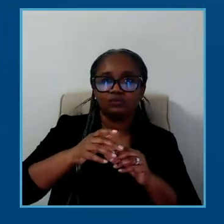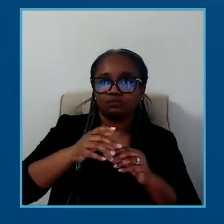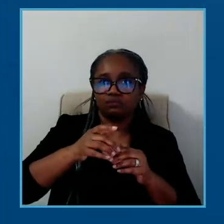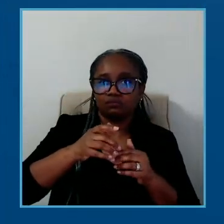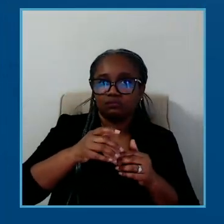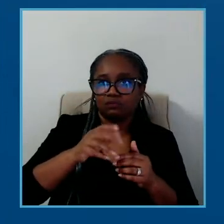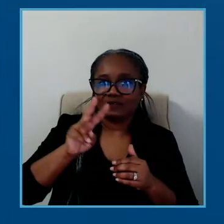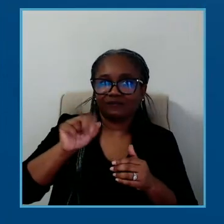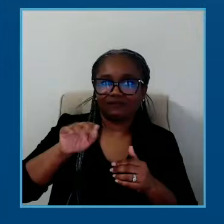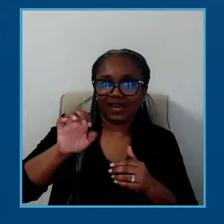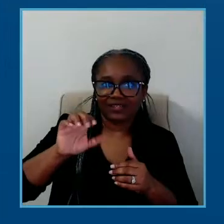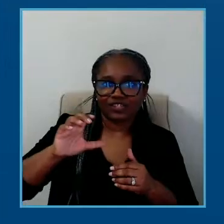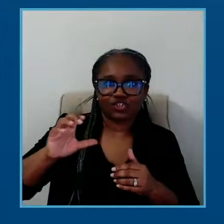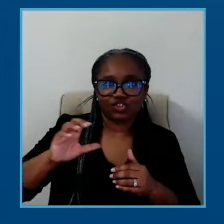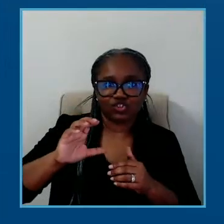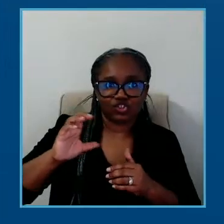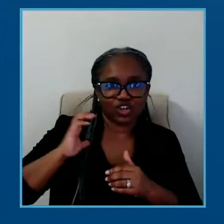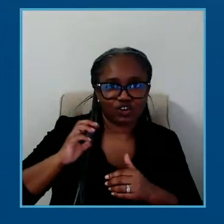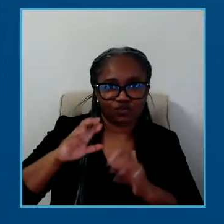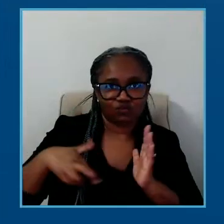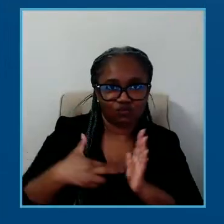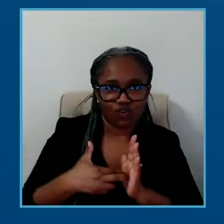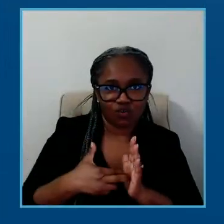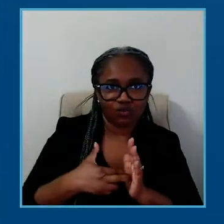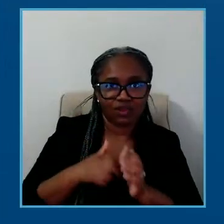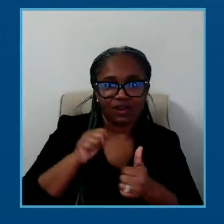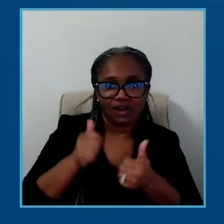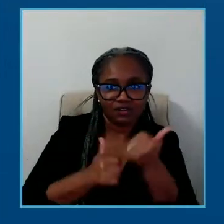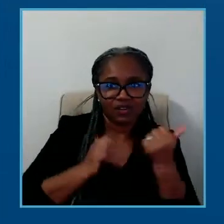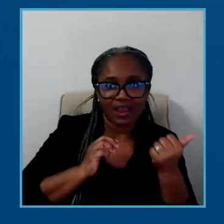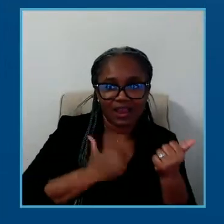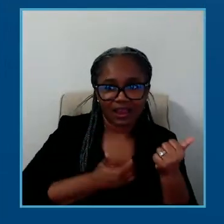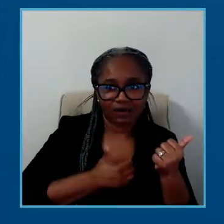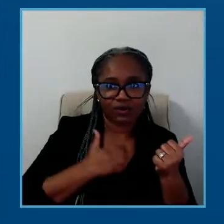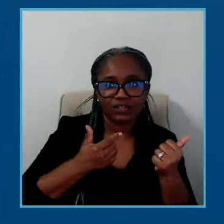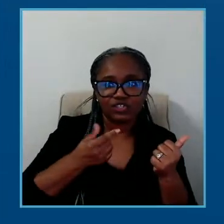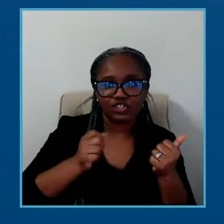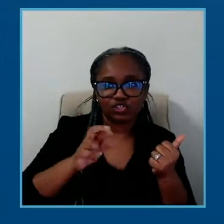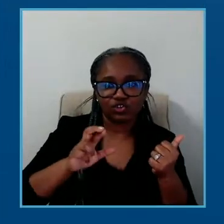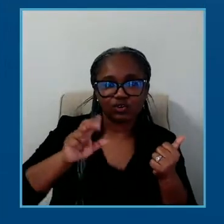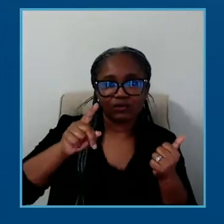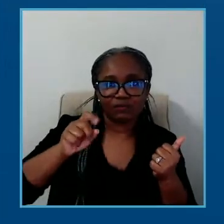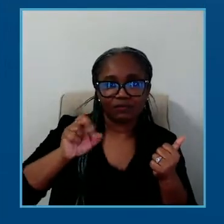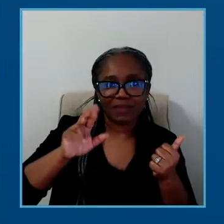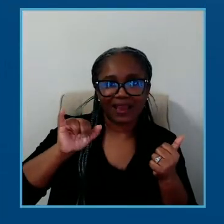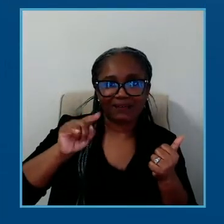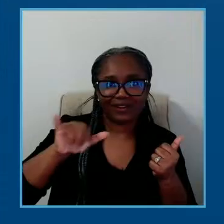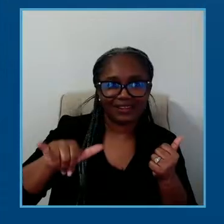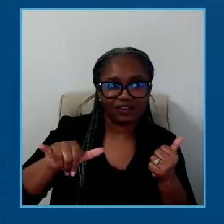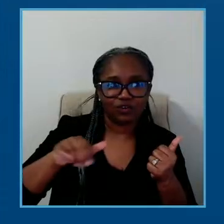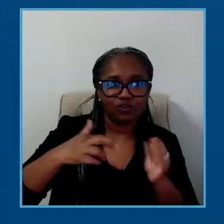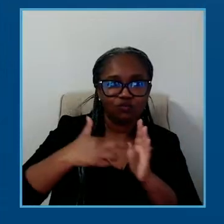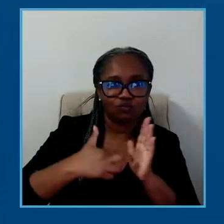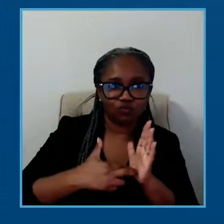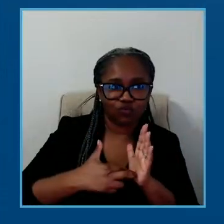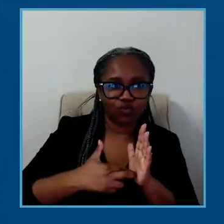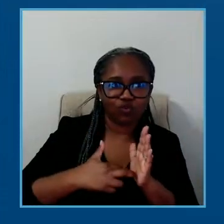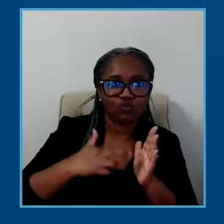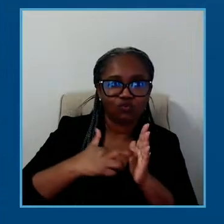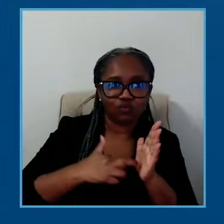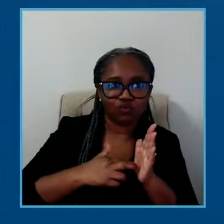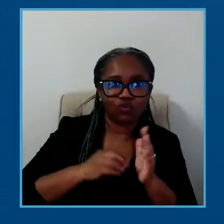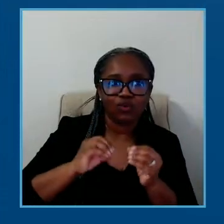3, Section 1E, except for the national chair, so excluding Ken Martin, candidates nominated to fill